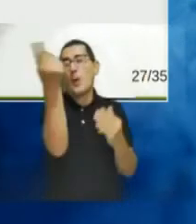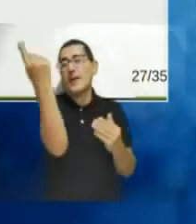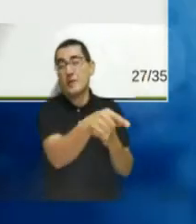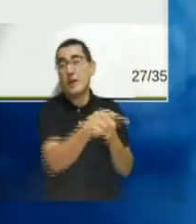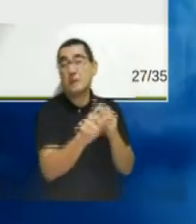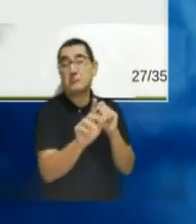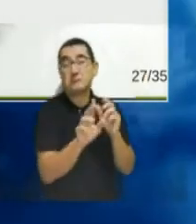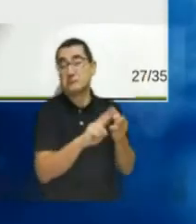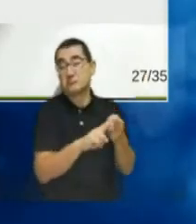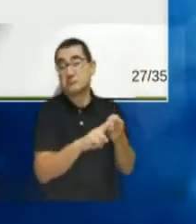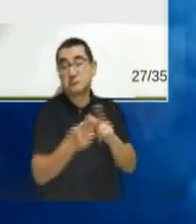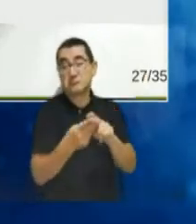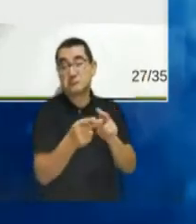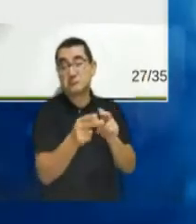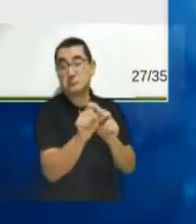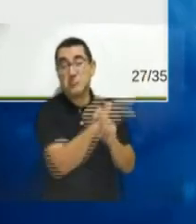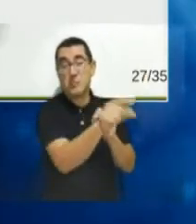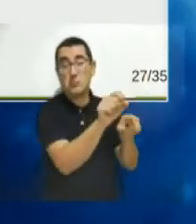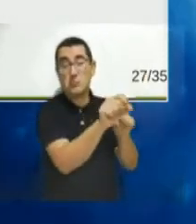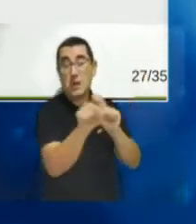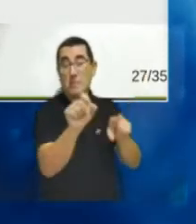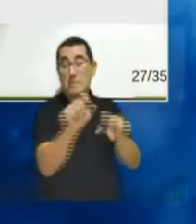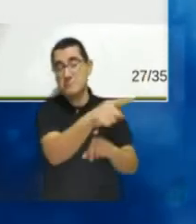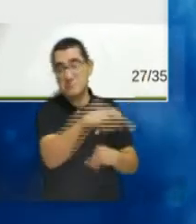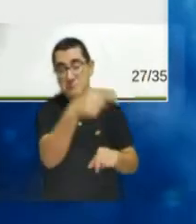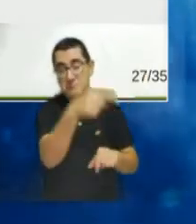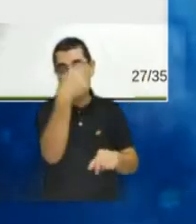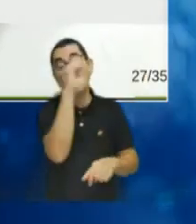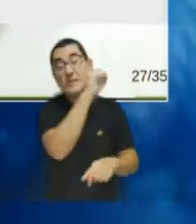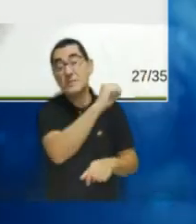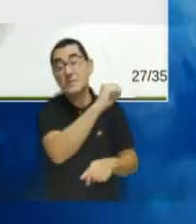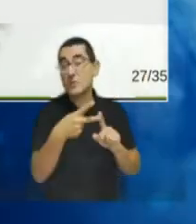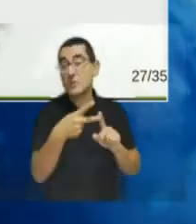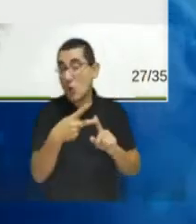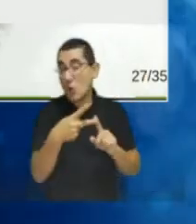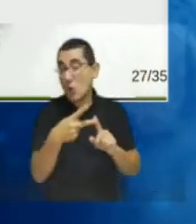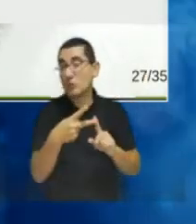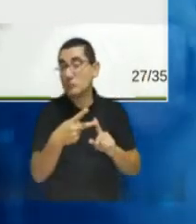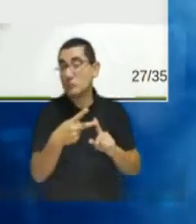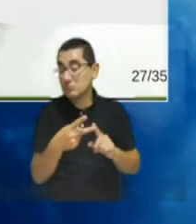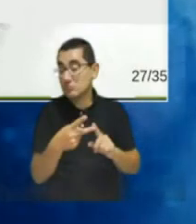know, allow us to correlate, and then with